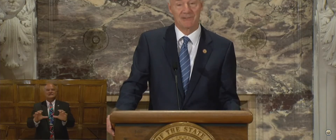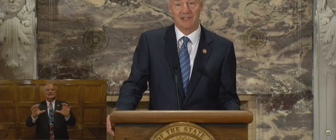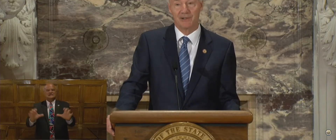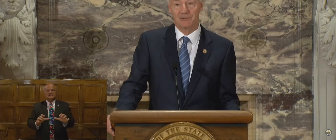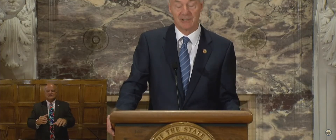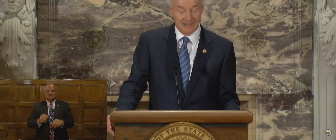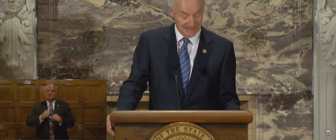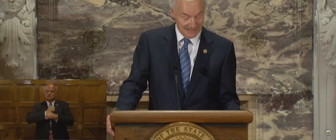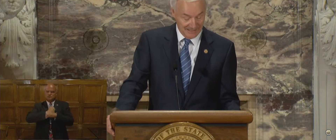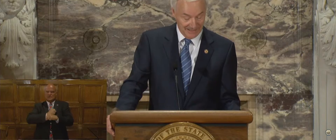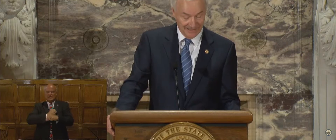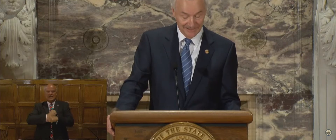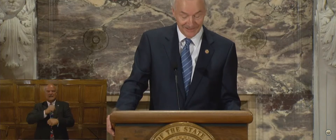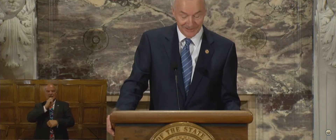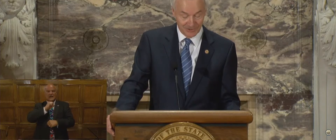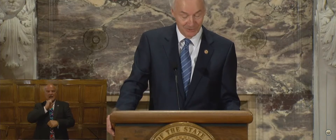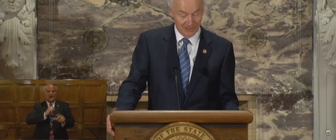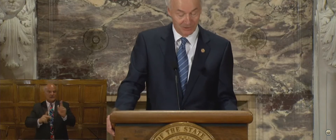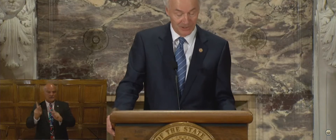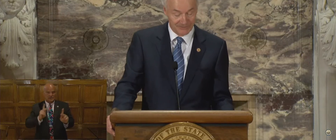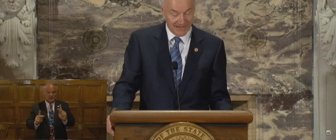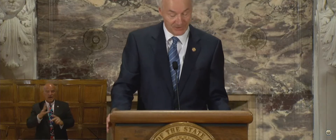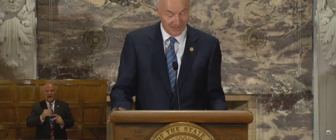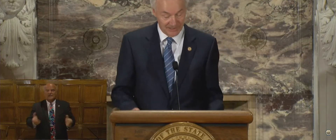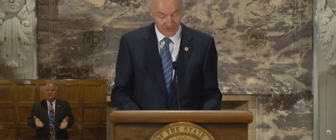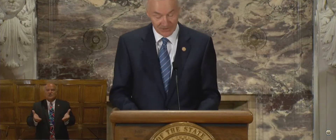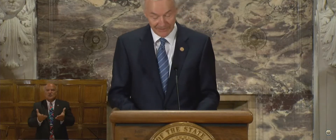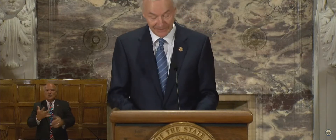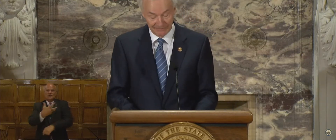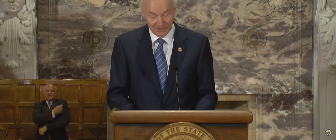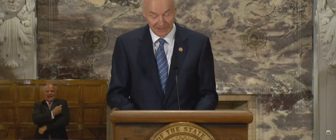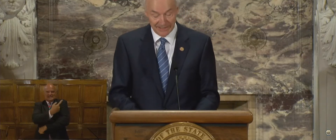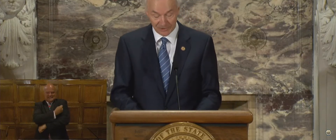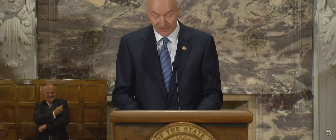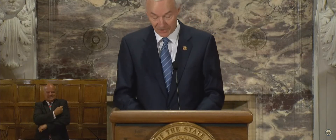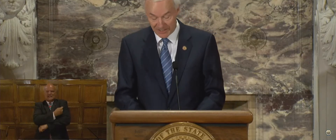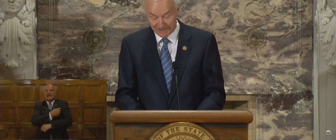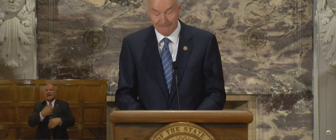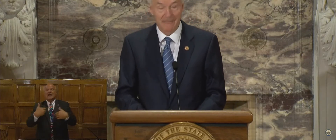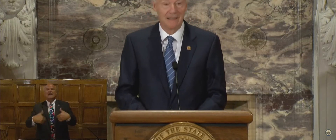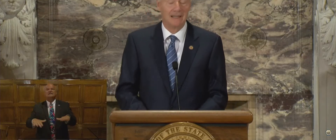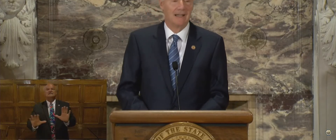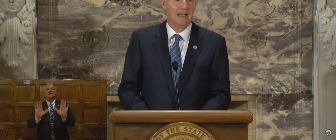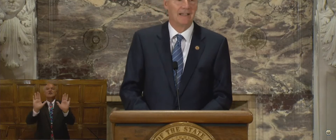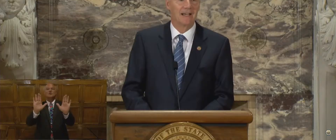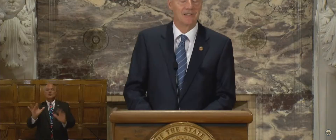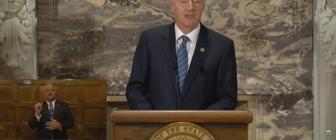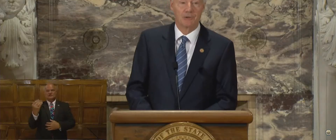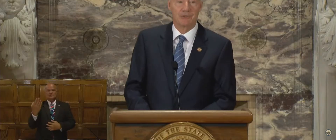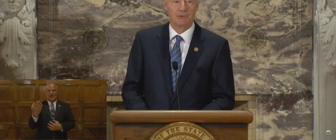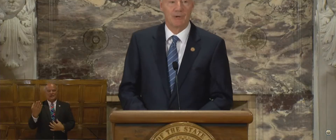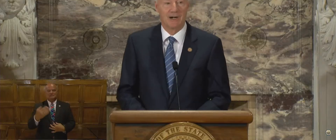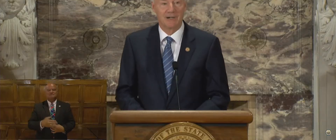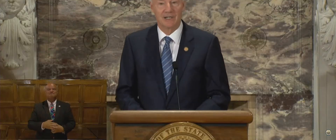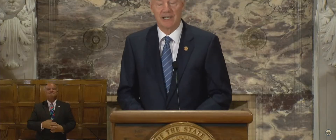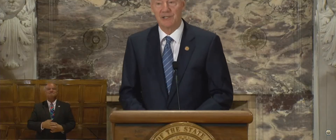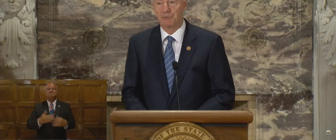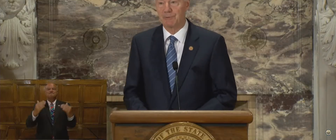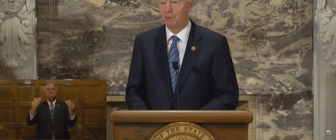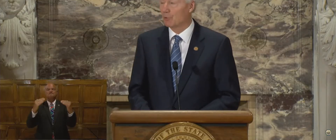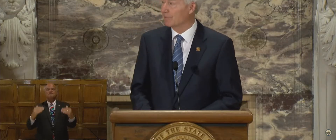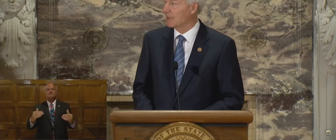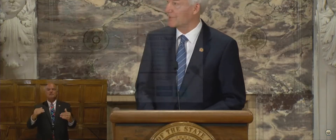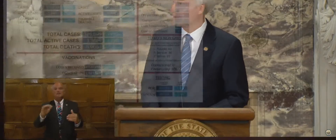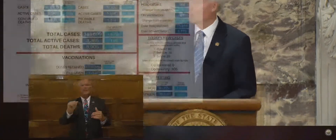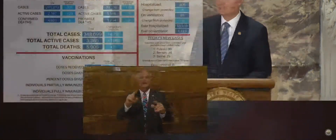to protect the elderly and to encourage vaccinations. I think they've done an excellent job. And now let's go to our